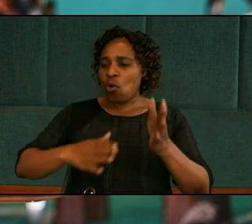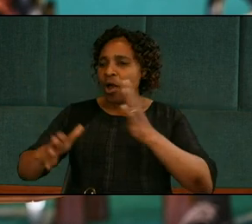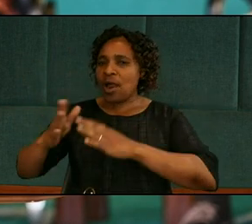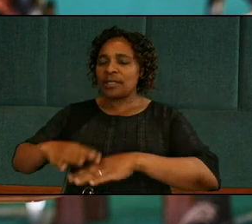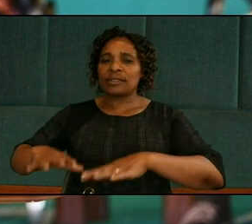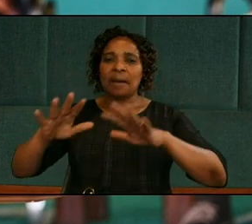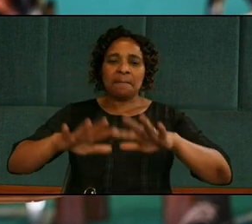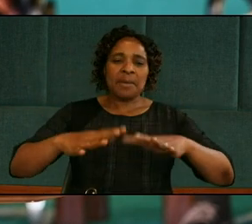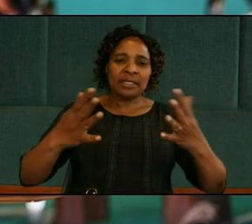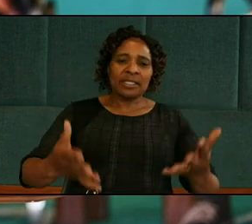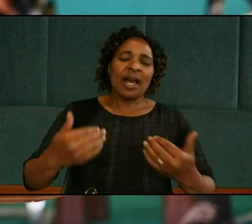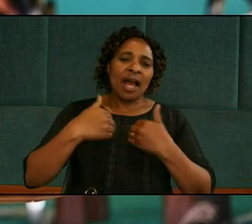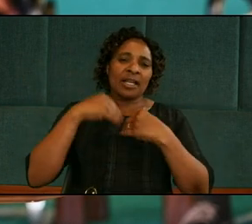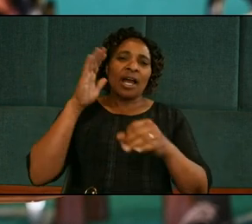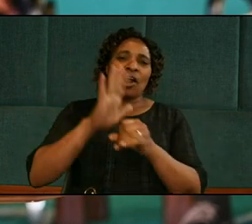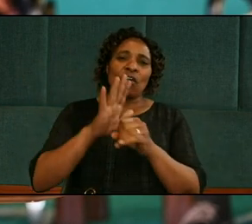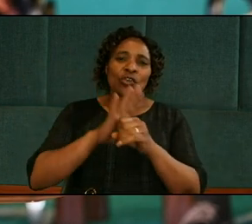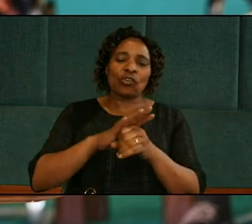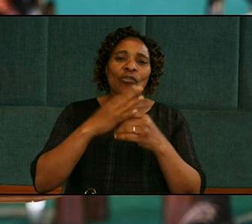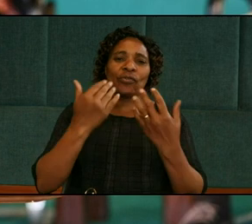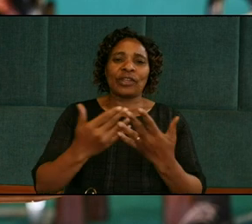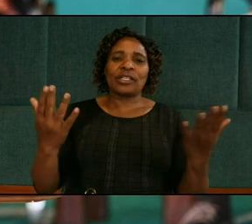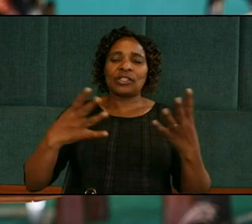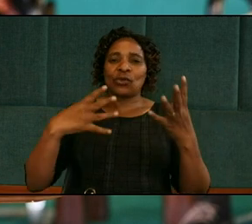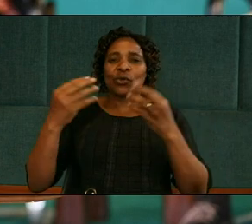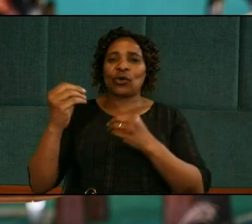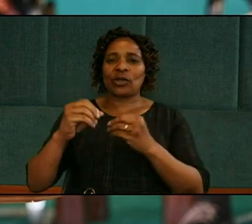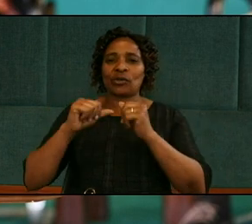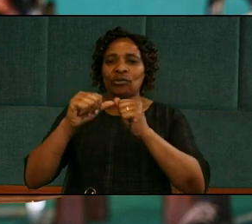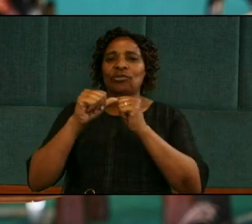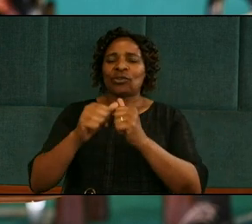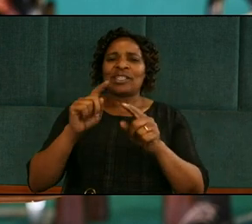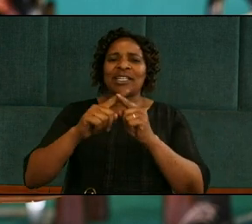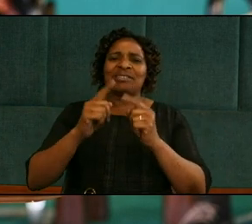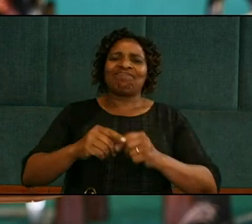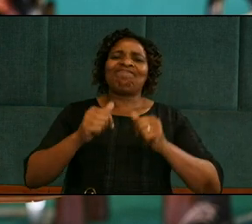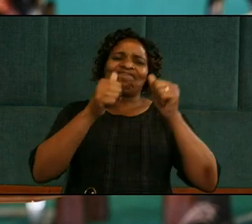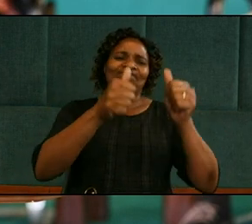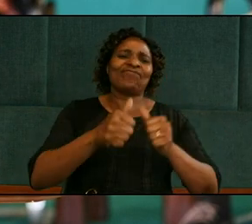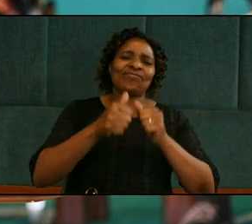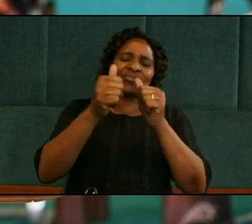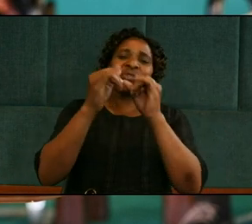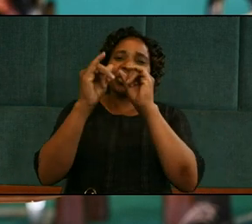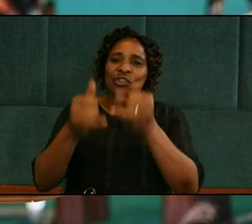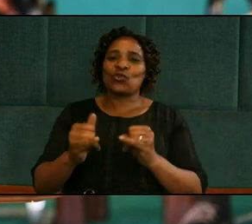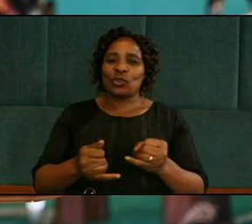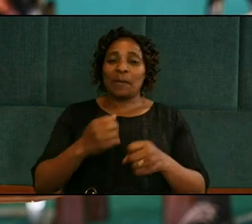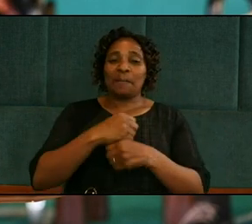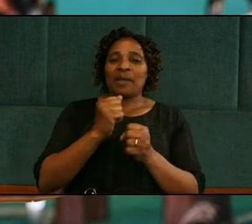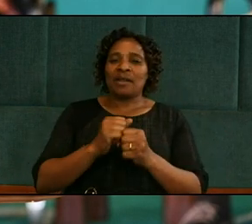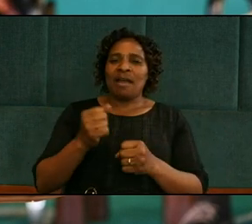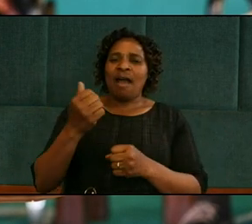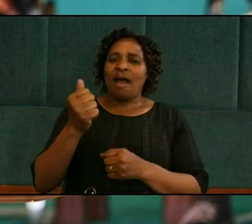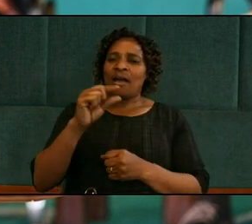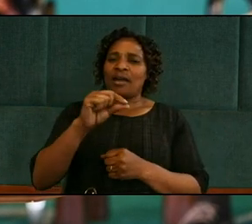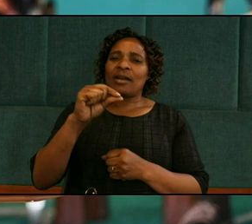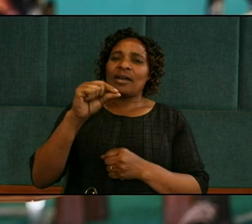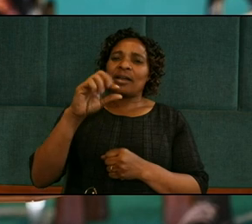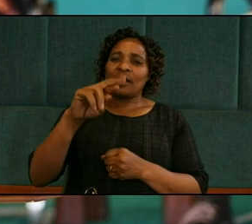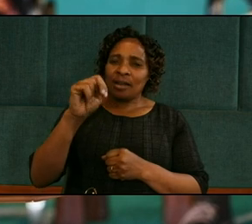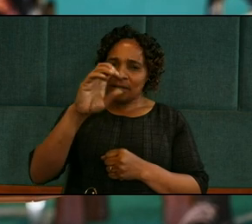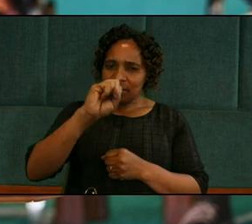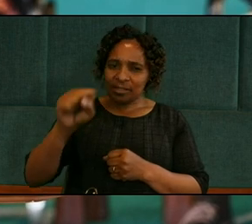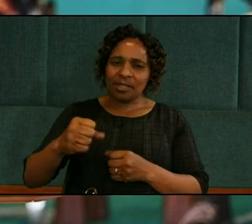party. They had a lot of going on, and it was even broadcasted on the news. And this made Agnes very, very